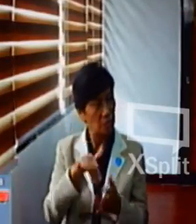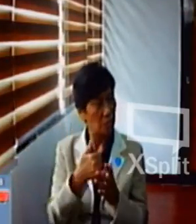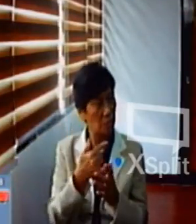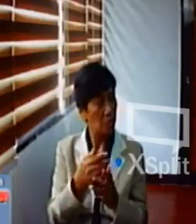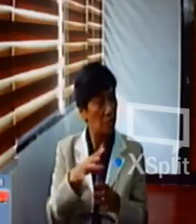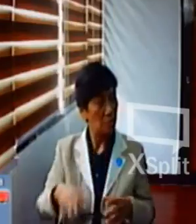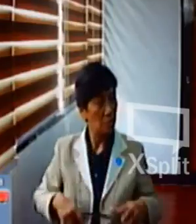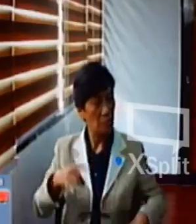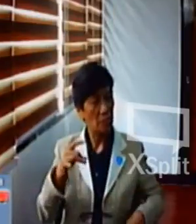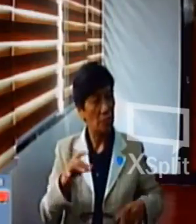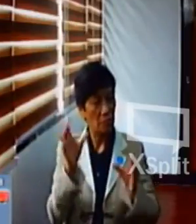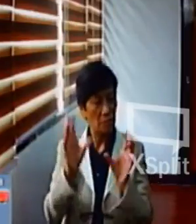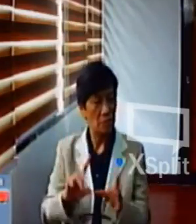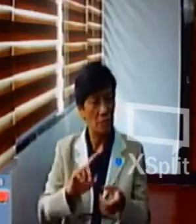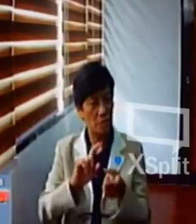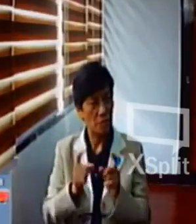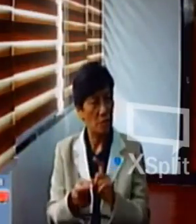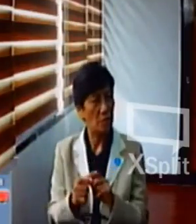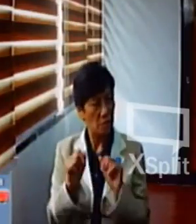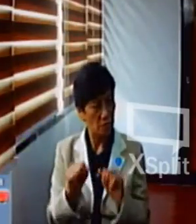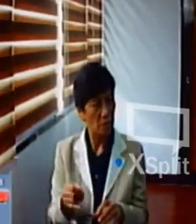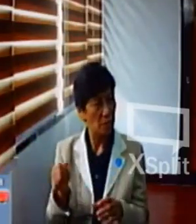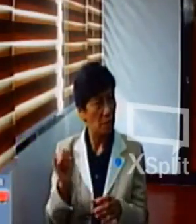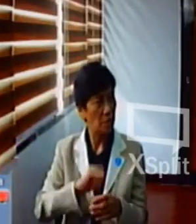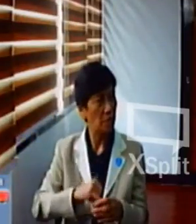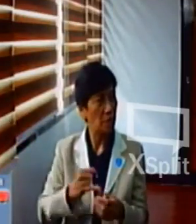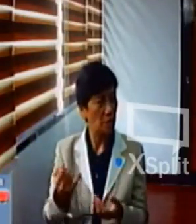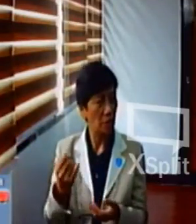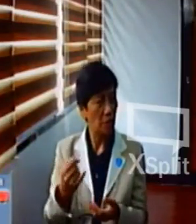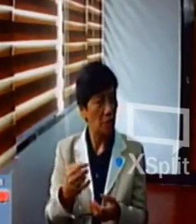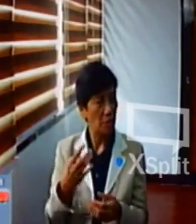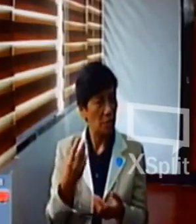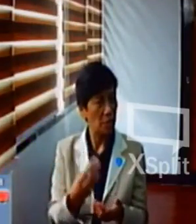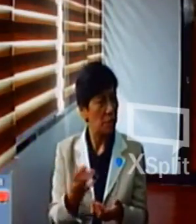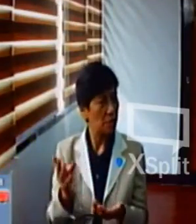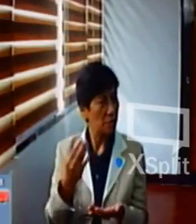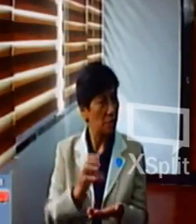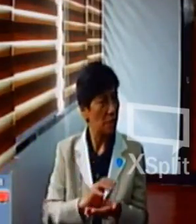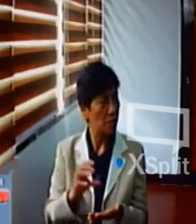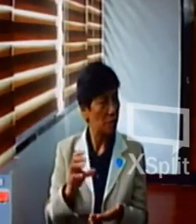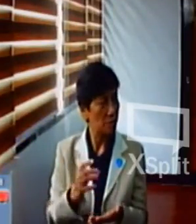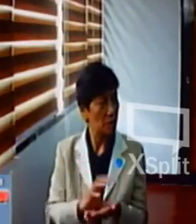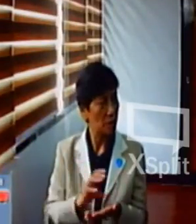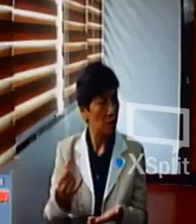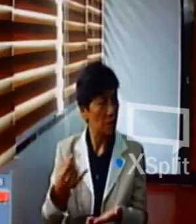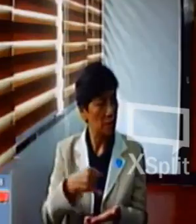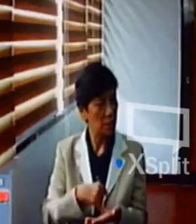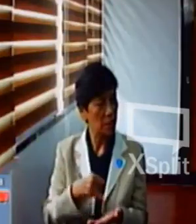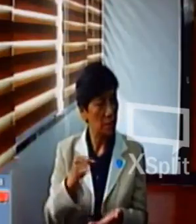must invest on those research and studies? Well, assuming